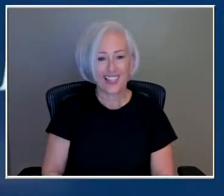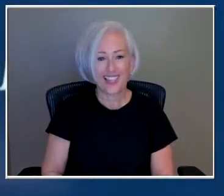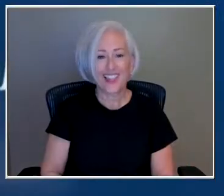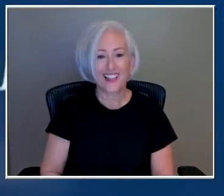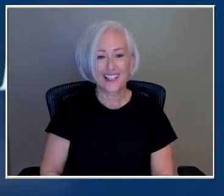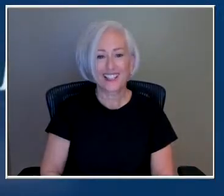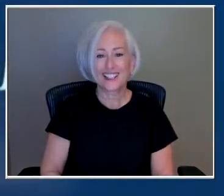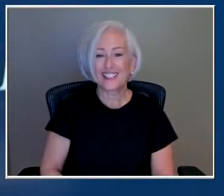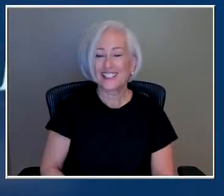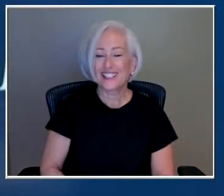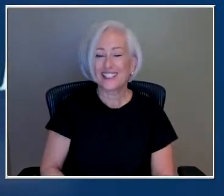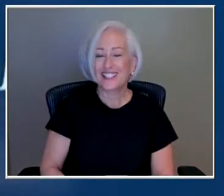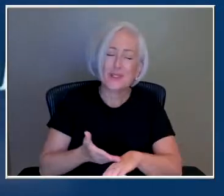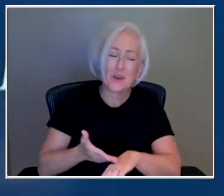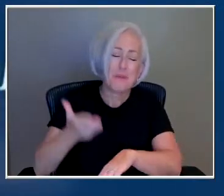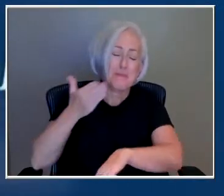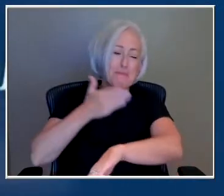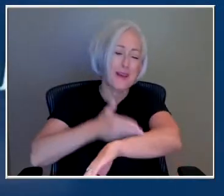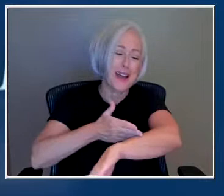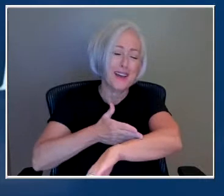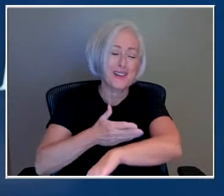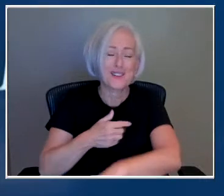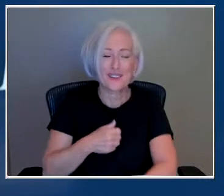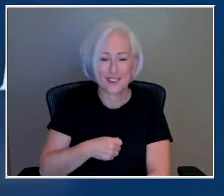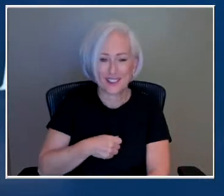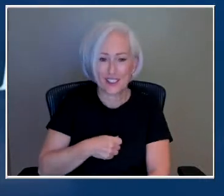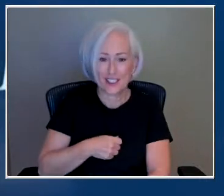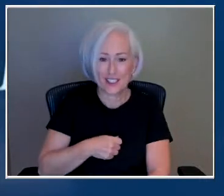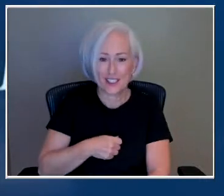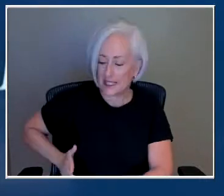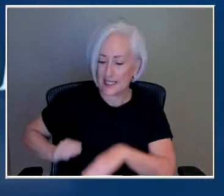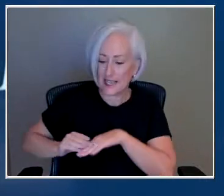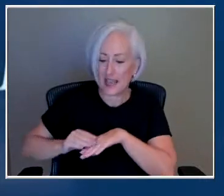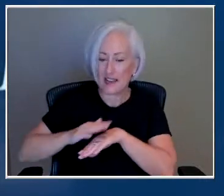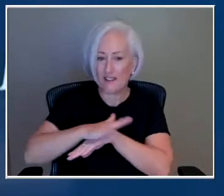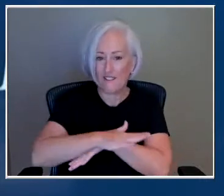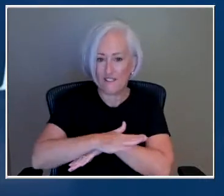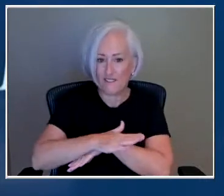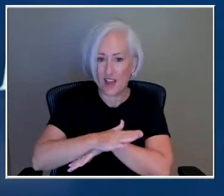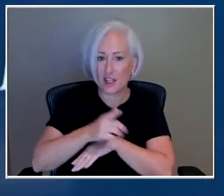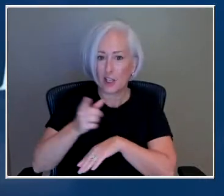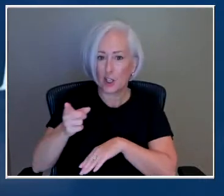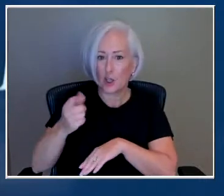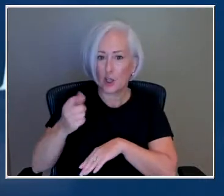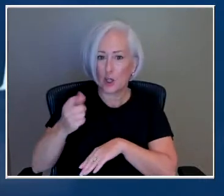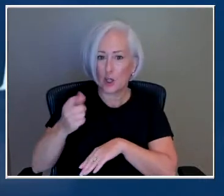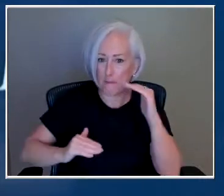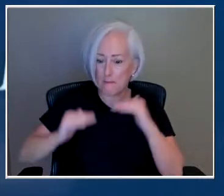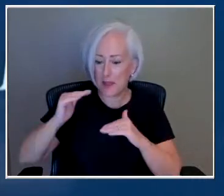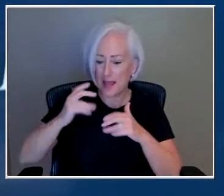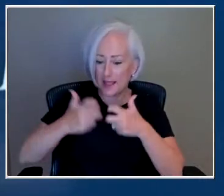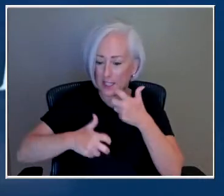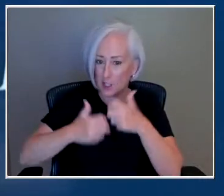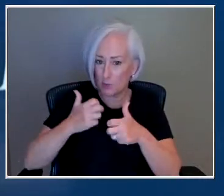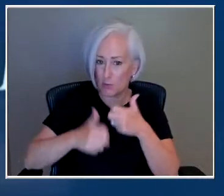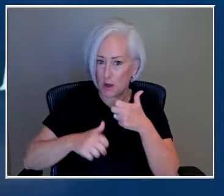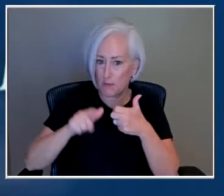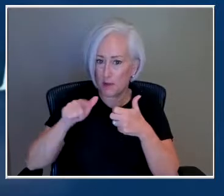better now. You told us that there was a side effect after the procedure, that you had some balance problems. Did that continue for